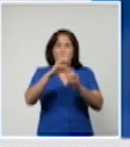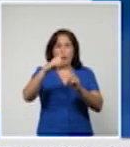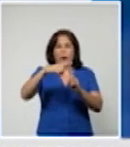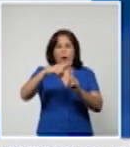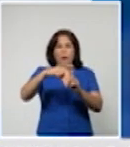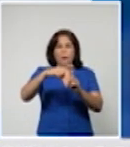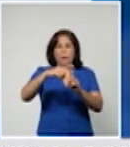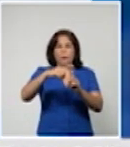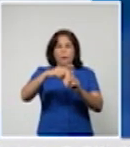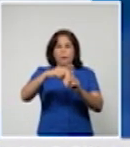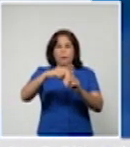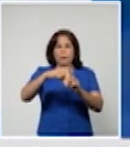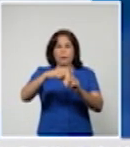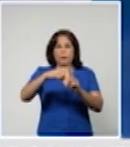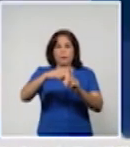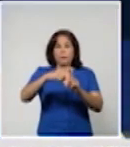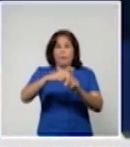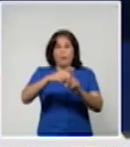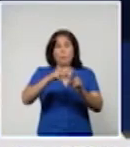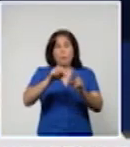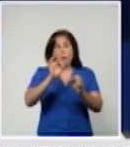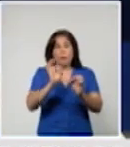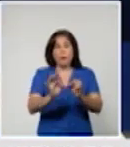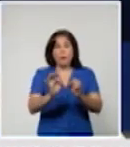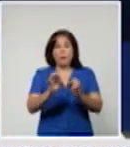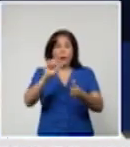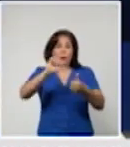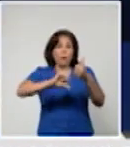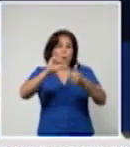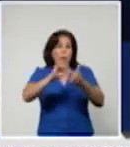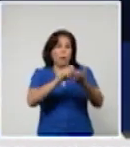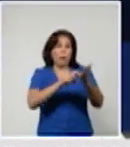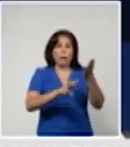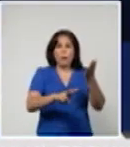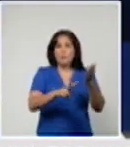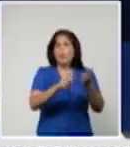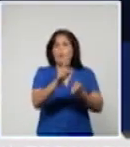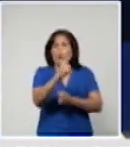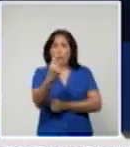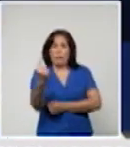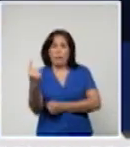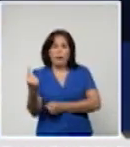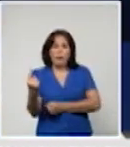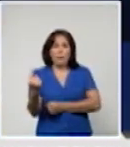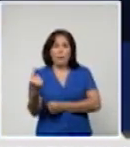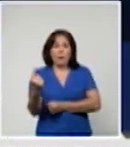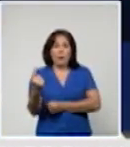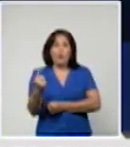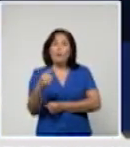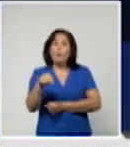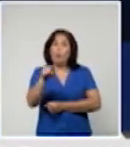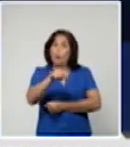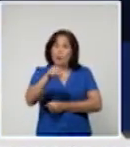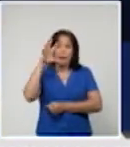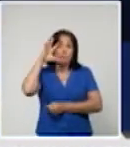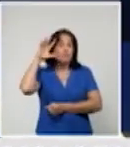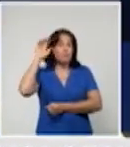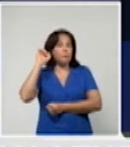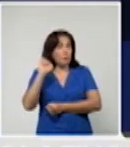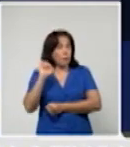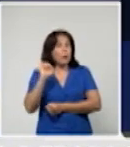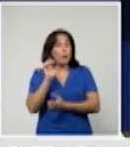one from Cienfuegos and the other from Guantanamo. You'll notice, looking